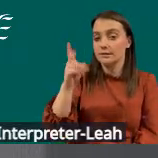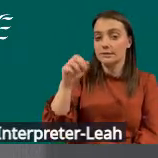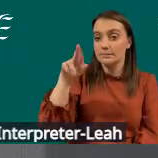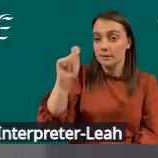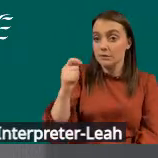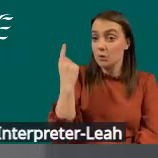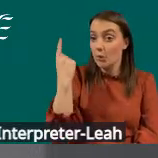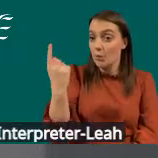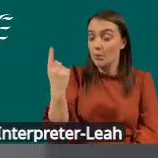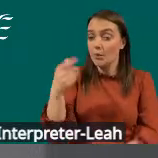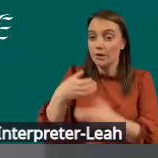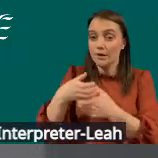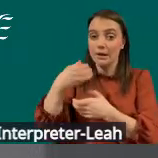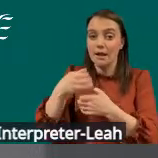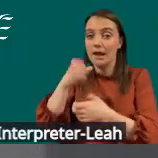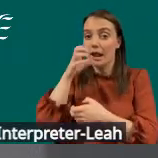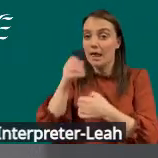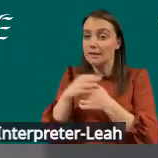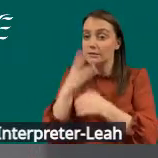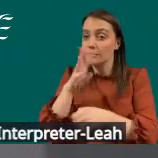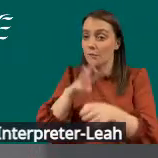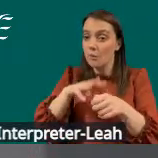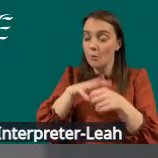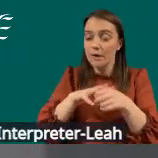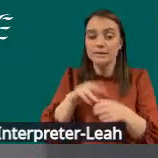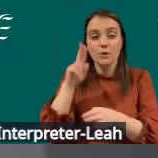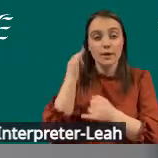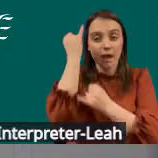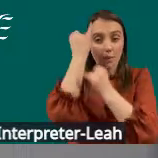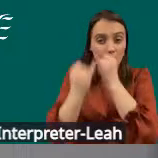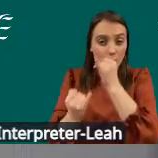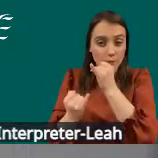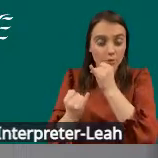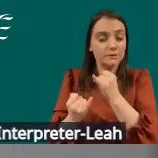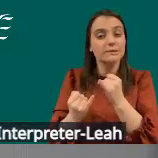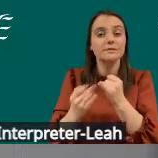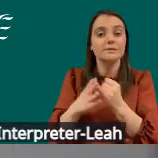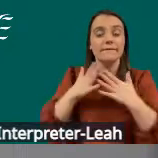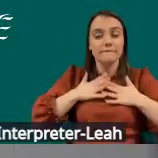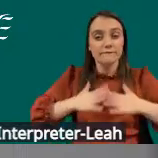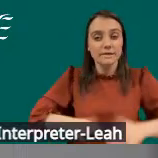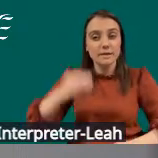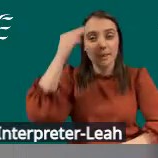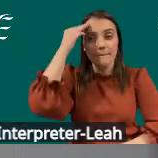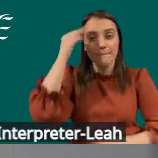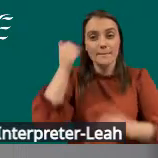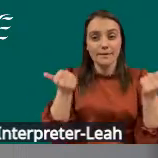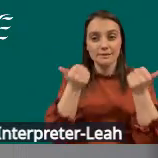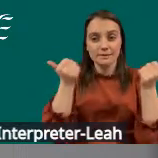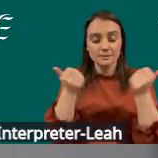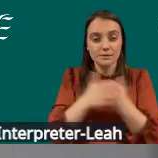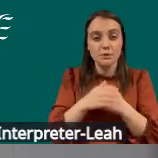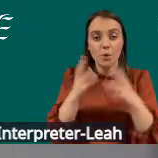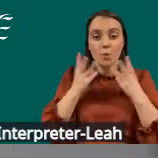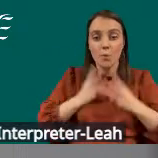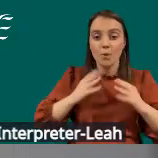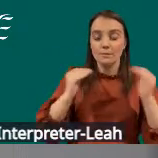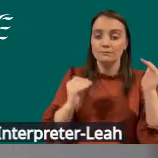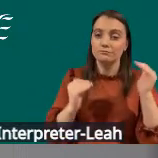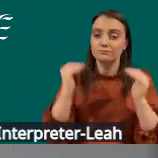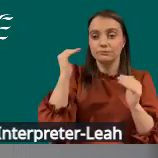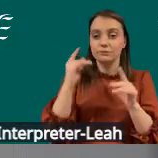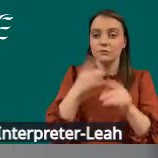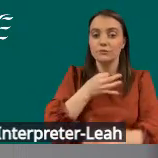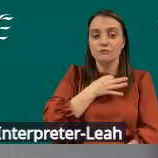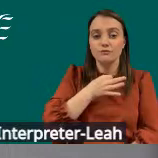menopause, alcohol can worsen the physical and mental symptoms. Women are at increased risk of osteoporosis,